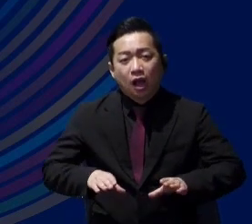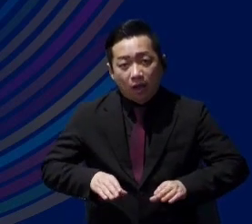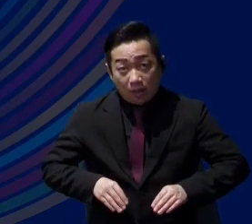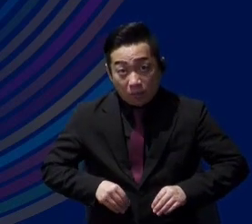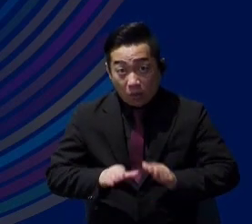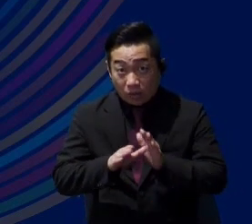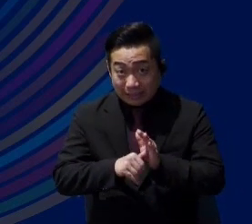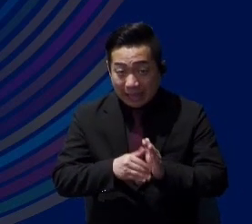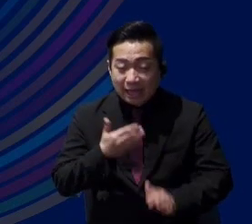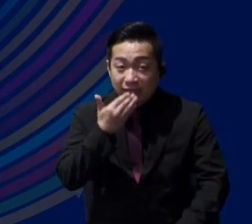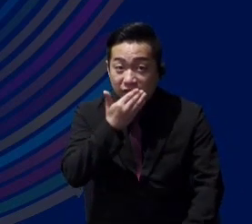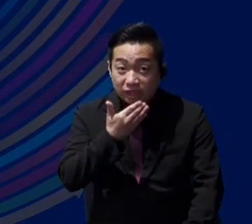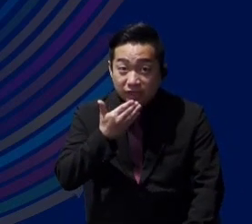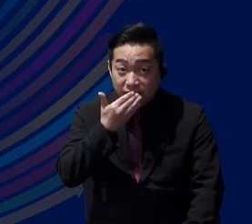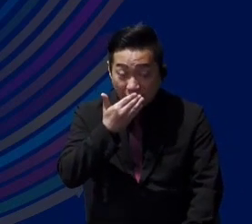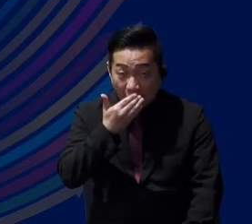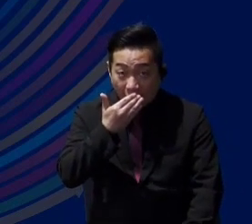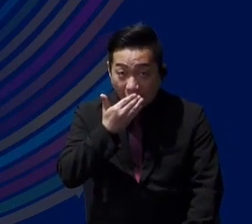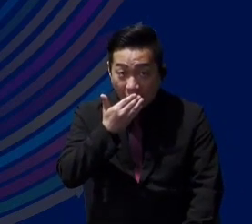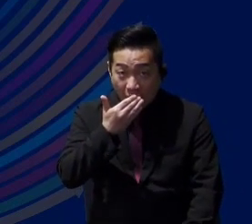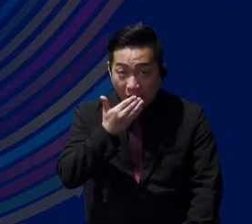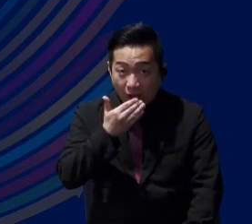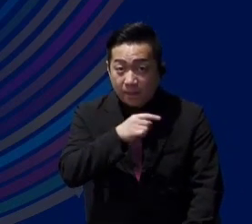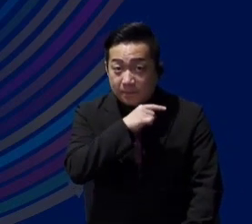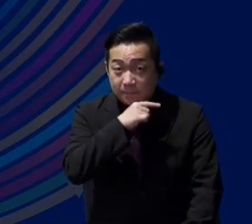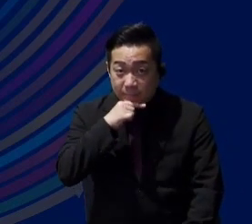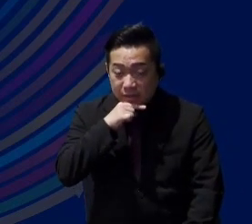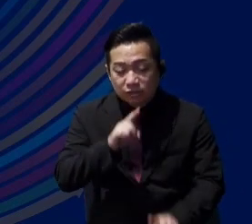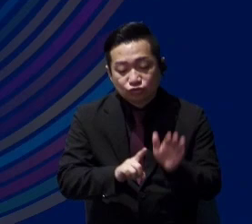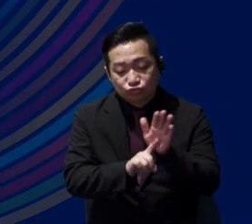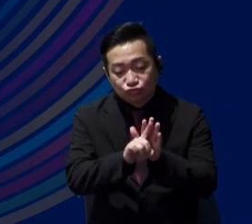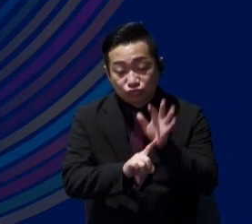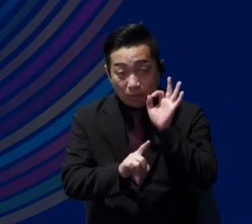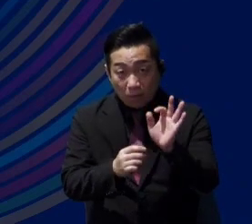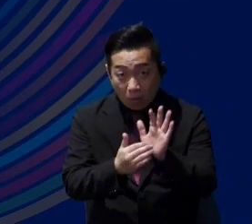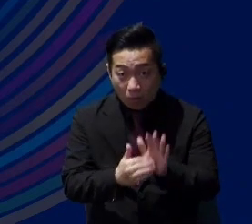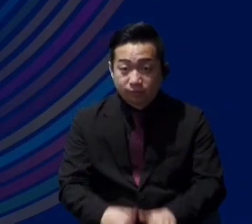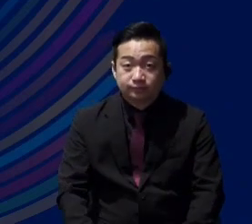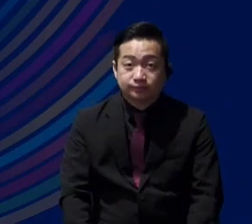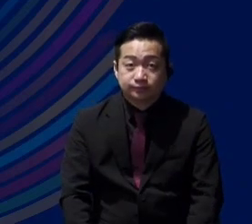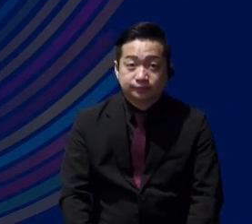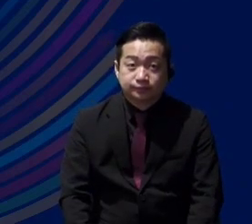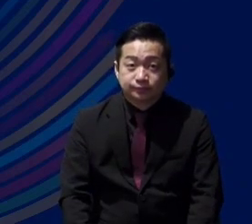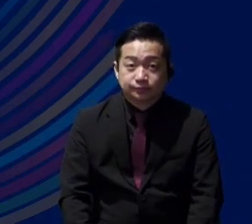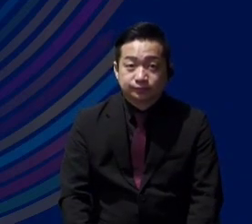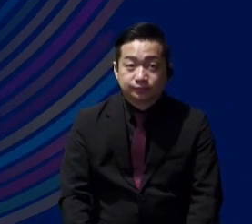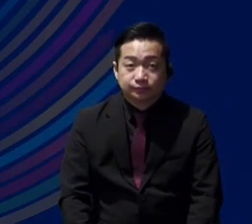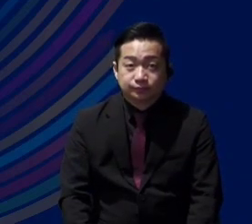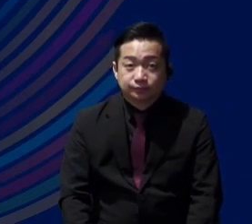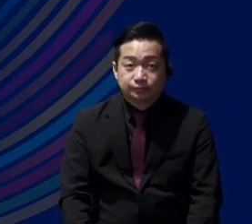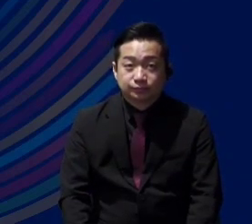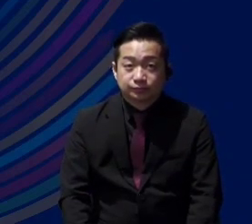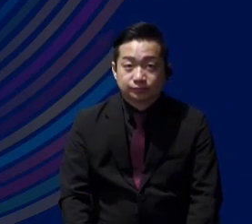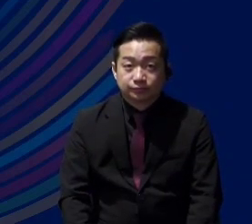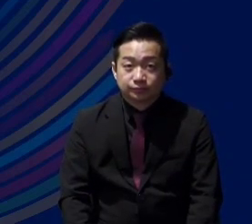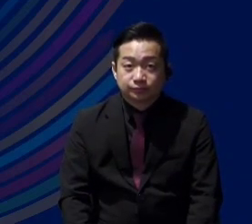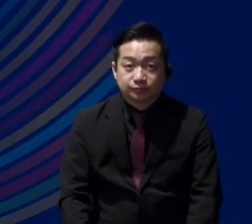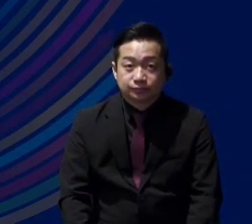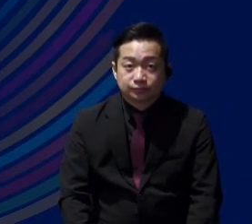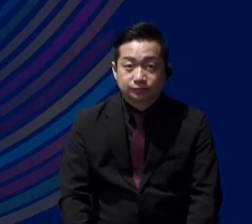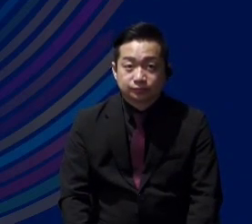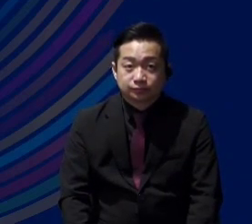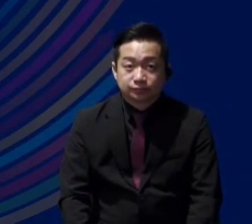see. These three problem is coming to your country: